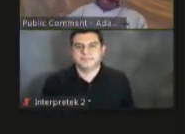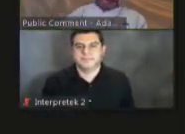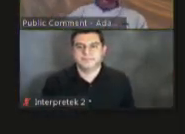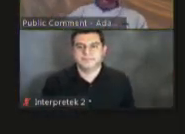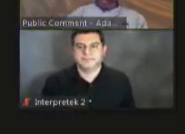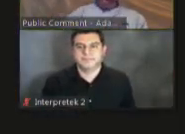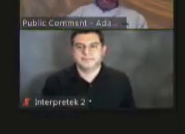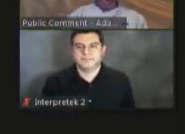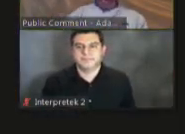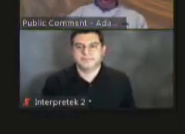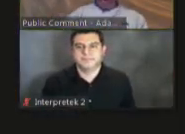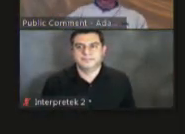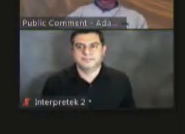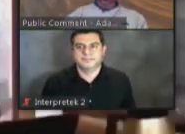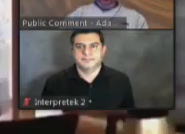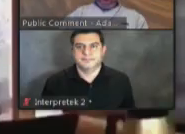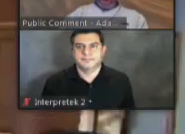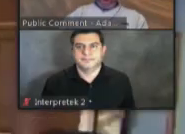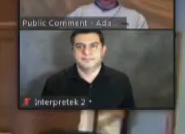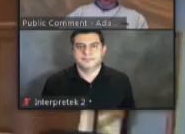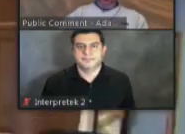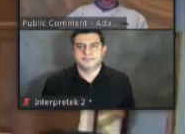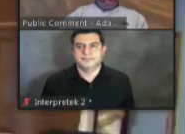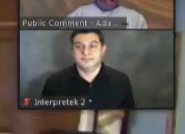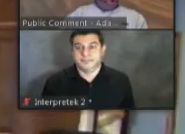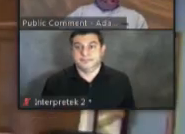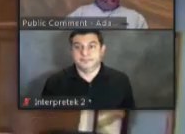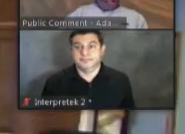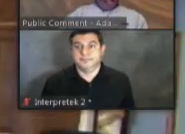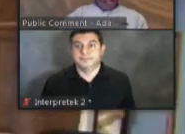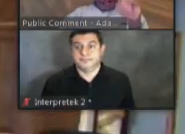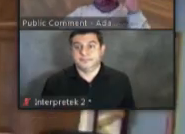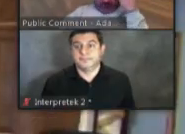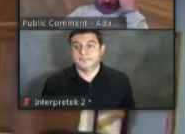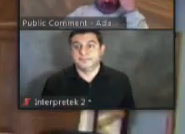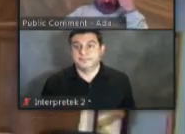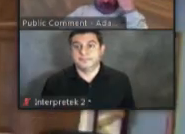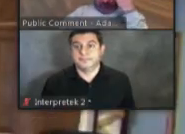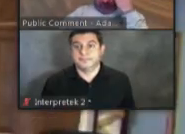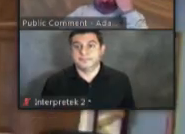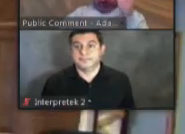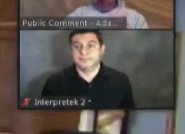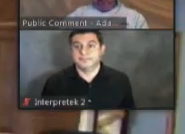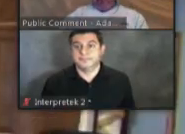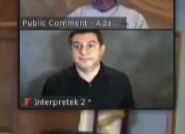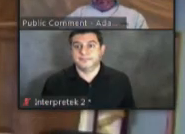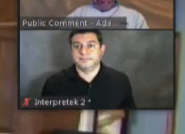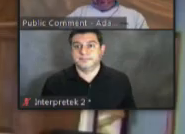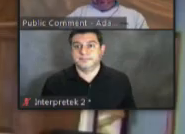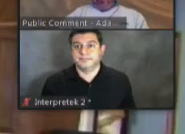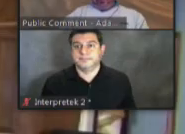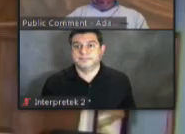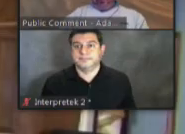Commissioner Ward. Thank you, Mr. Mayor. To be very brief, I would like to hear from, not today, but